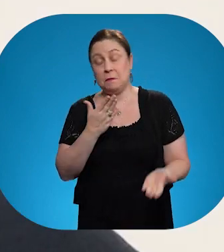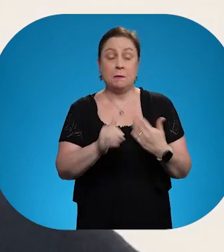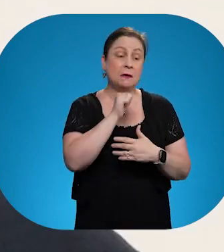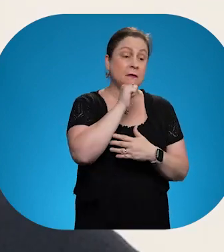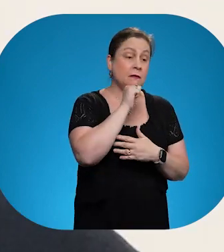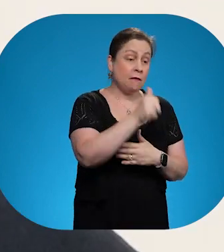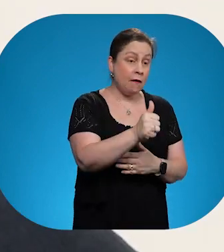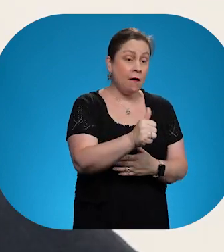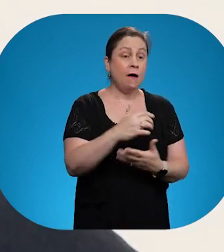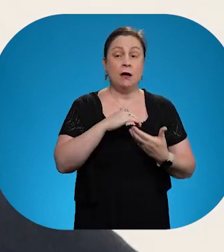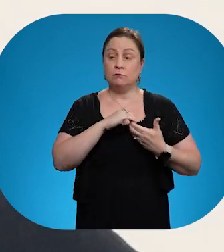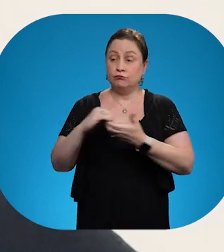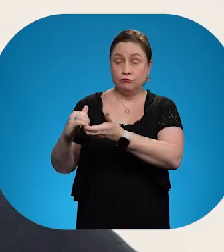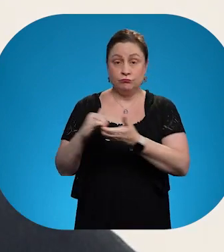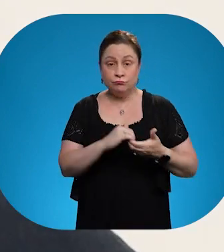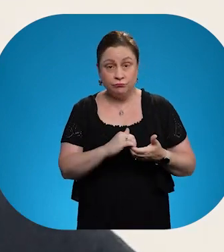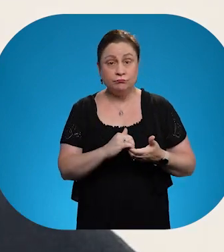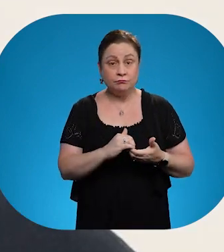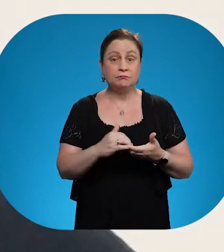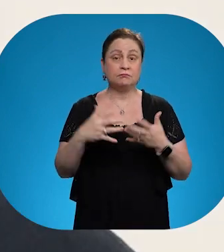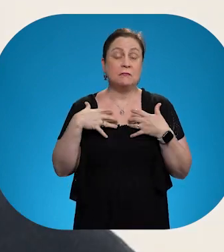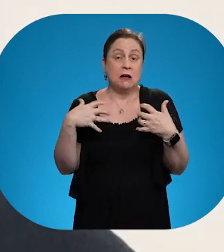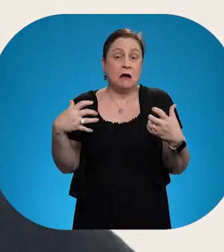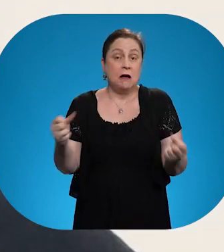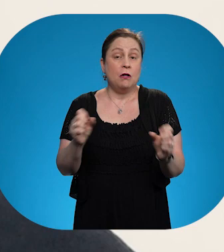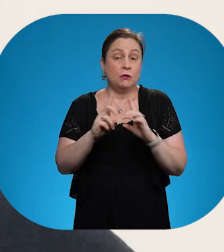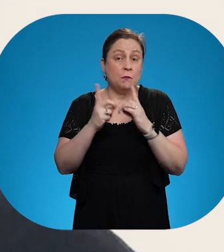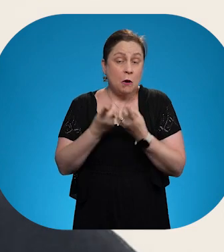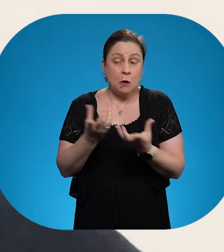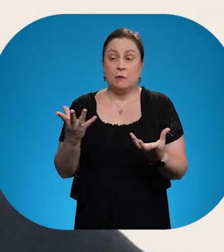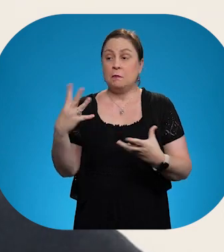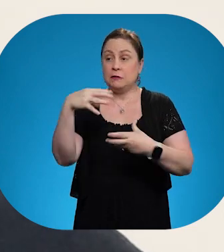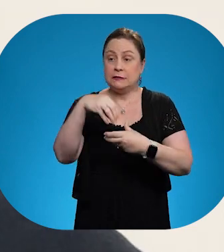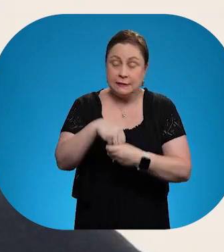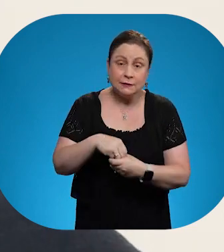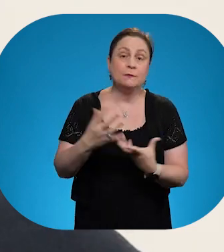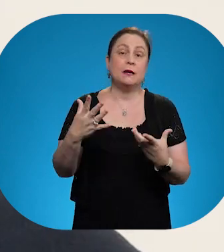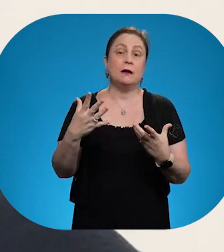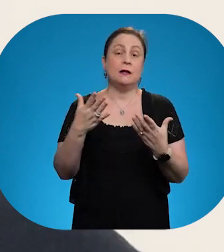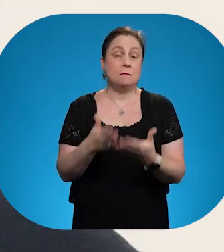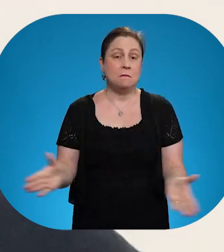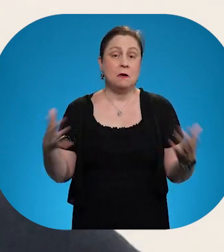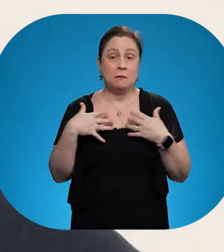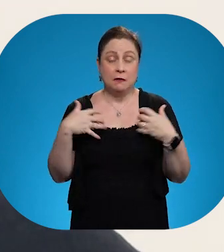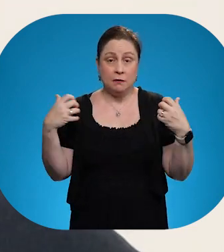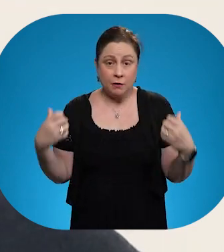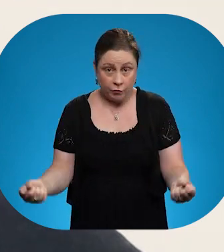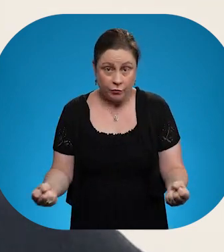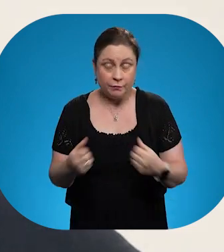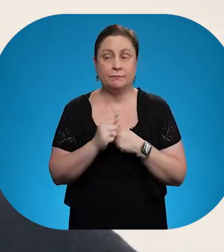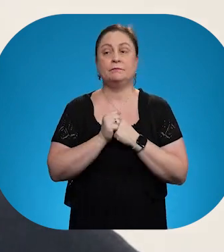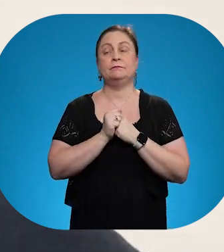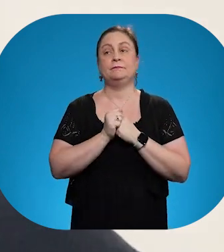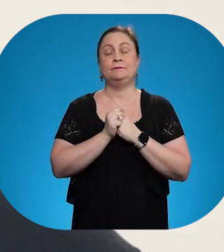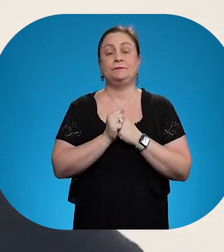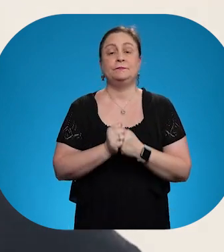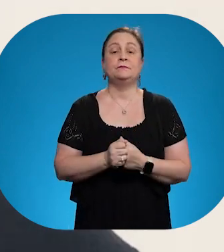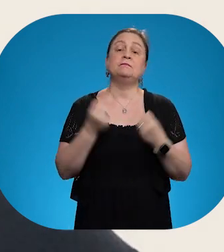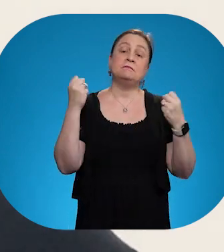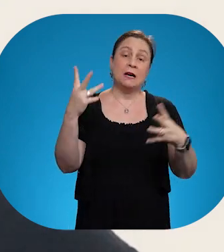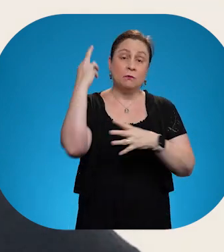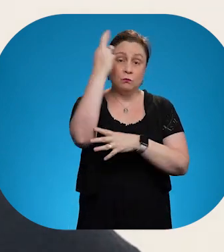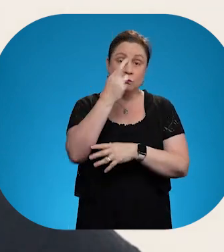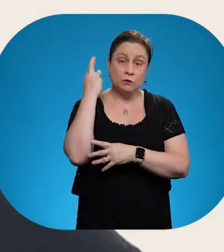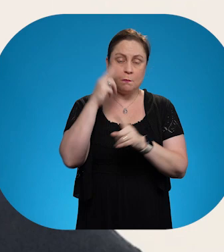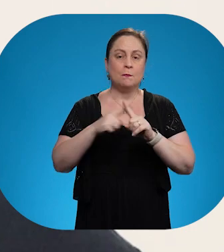department or otherwise participating in public health activities in your community. There could be many reasons for this, but we know that